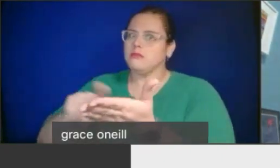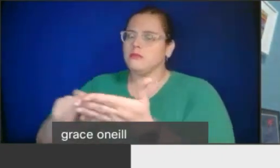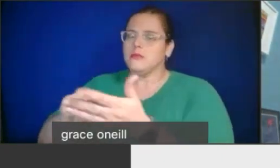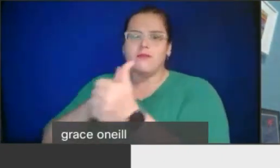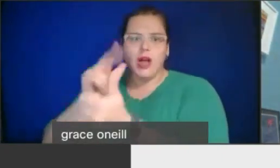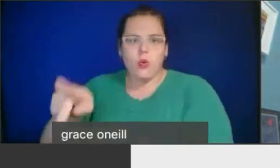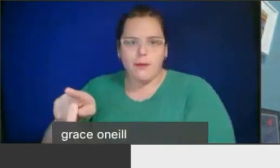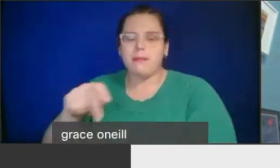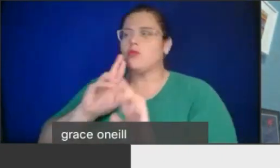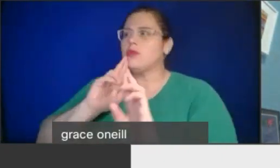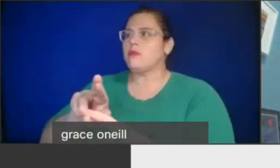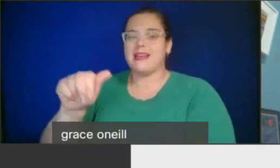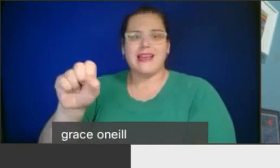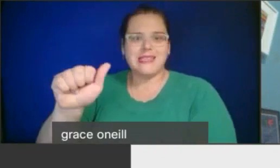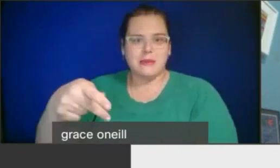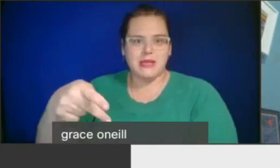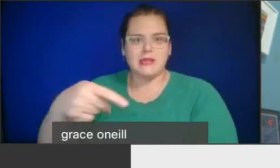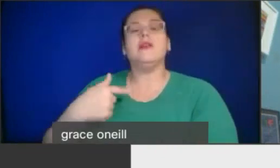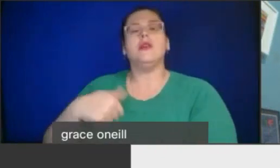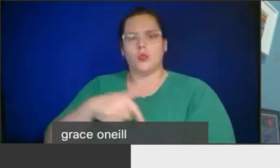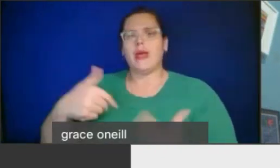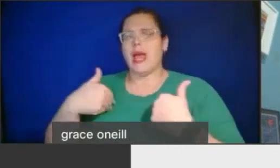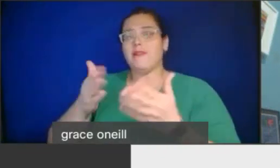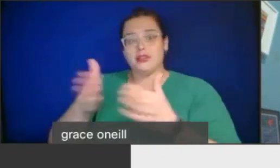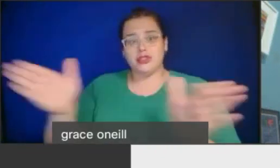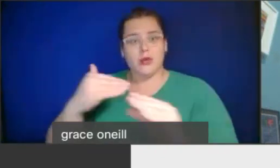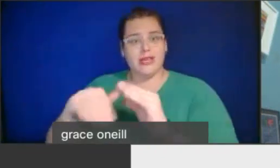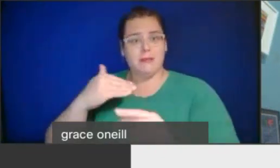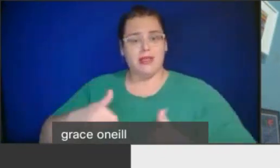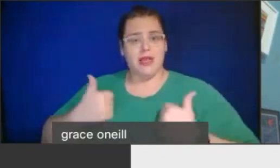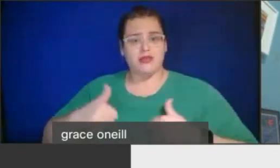possible. And we have a general email address,